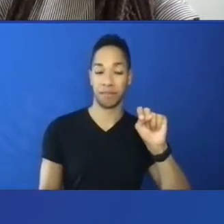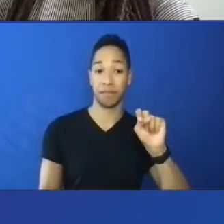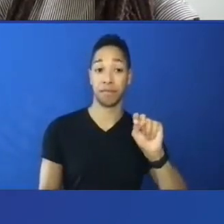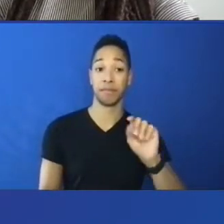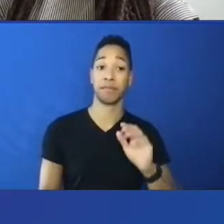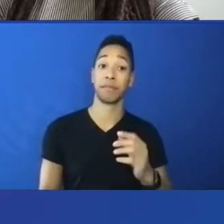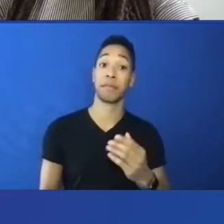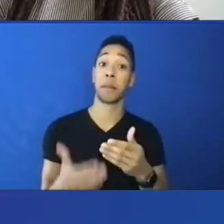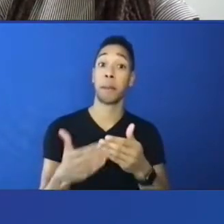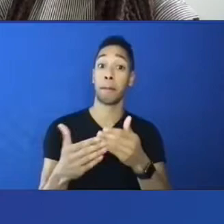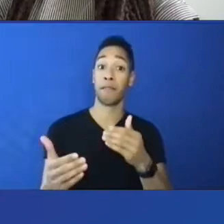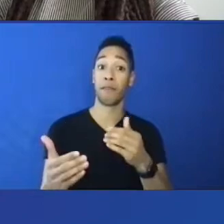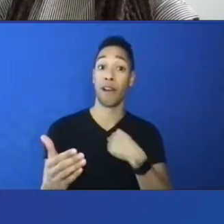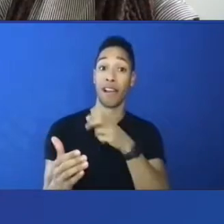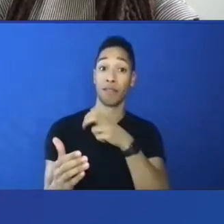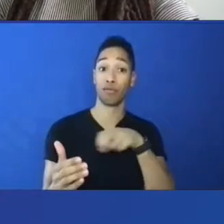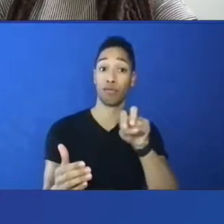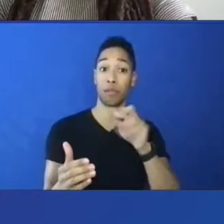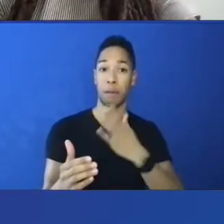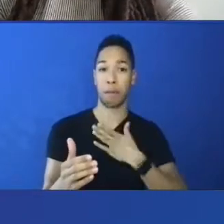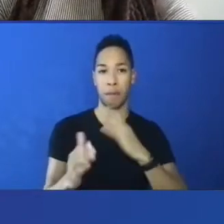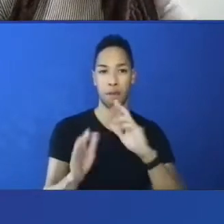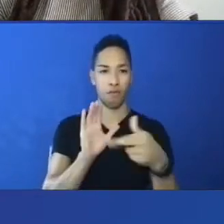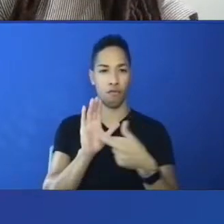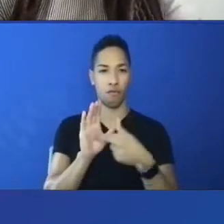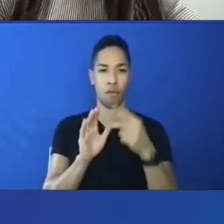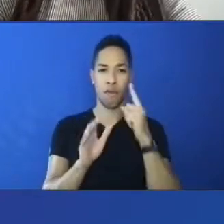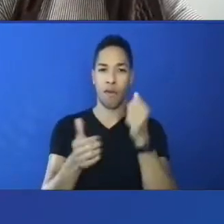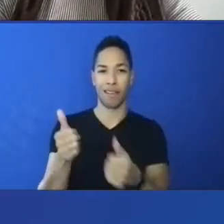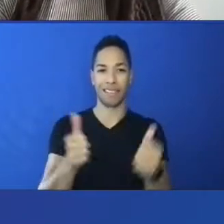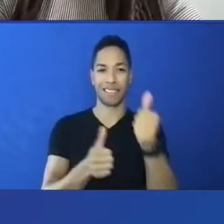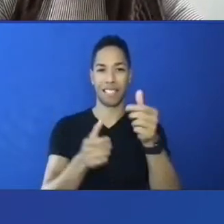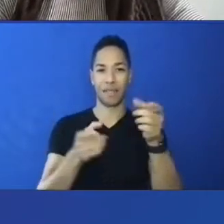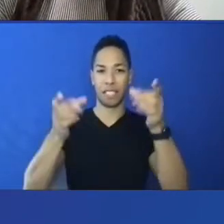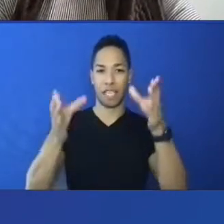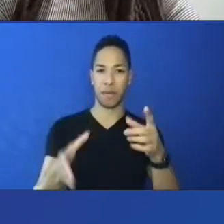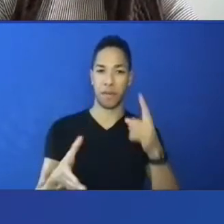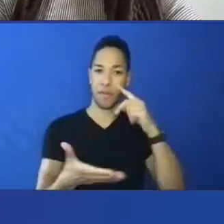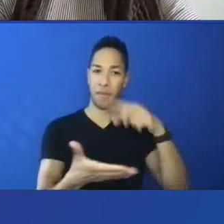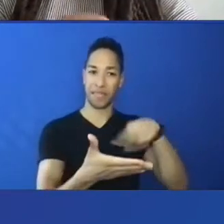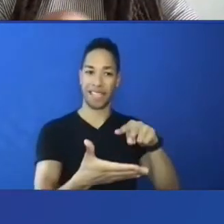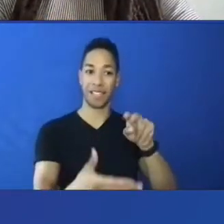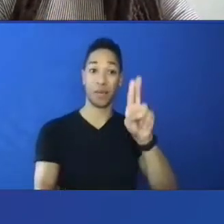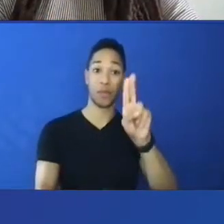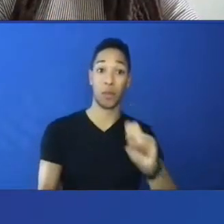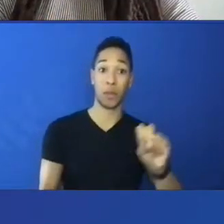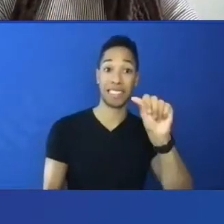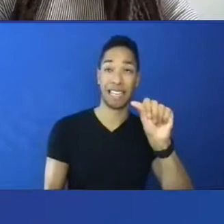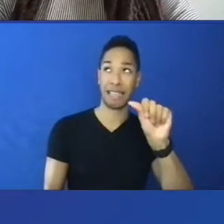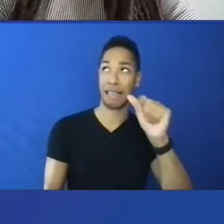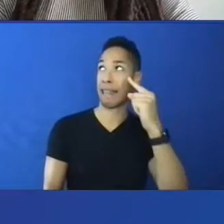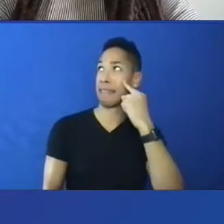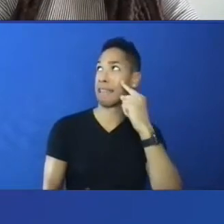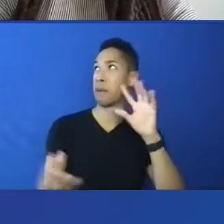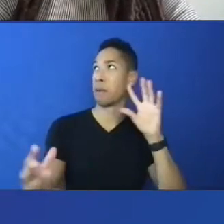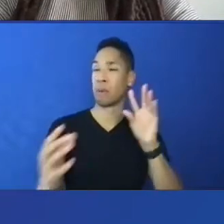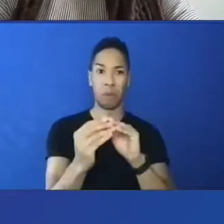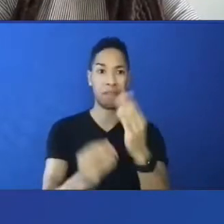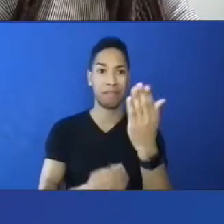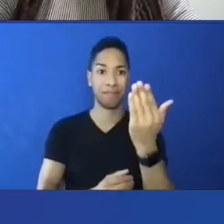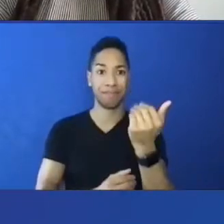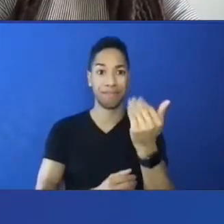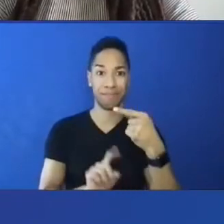Before transitioning into my role as executive director at Dance USA, and this, I guess, marks about 15 months in this